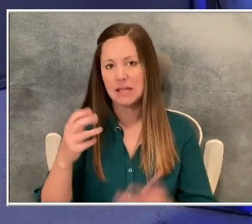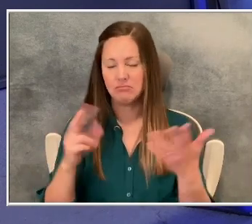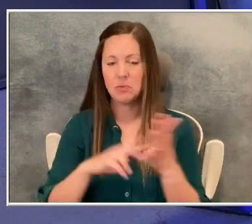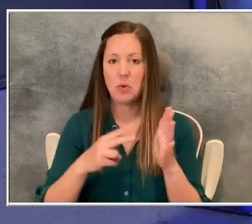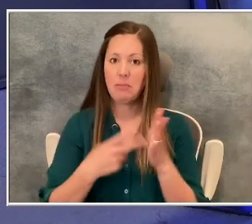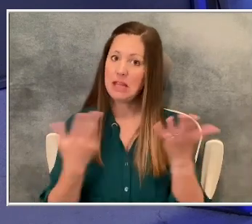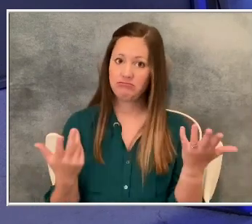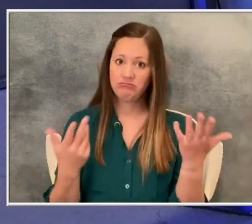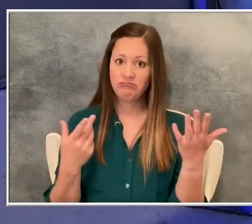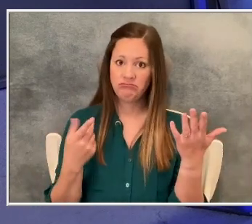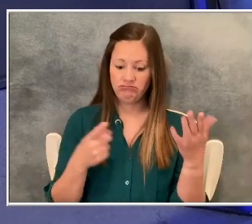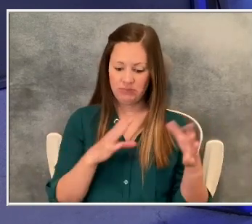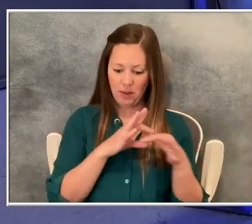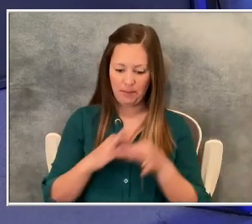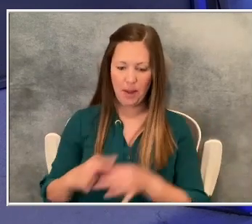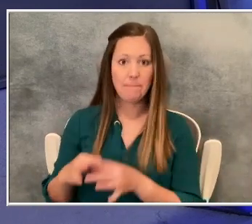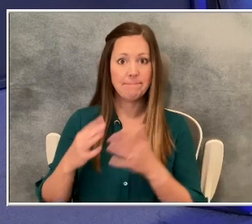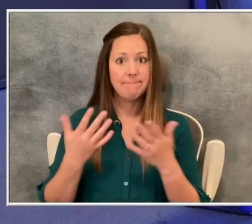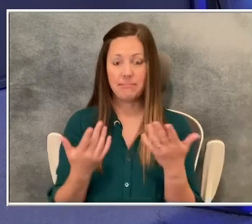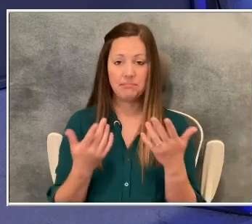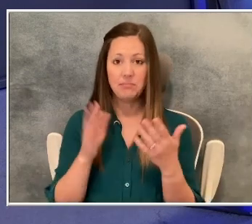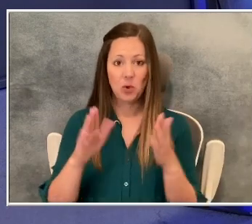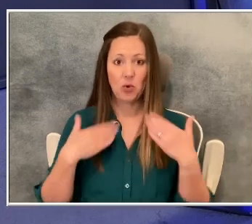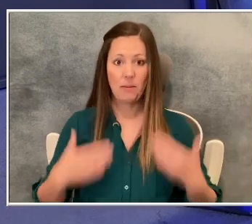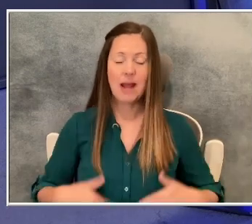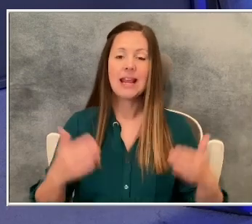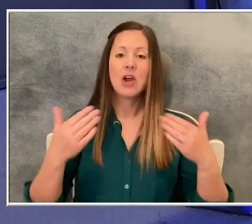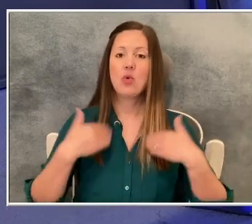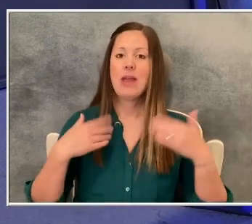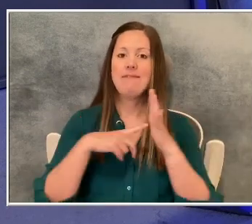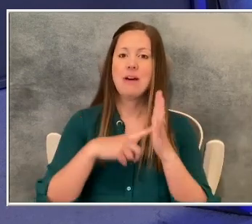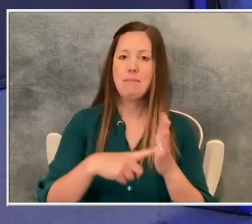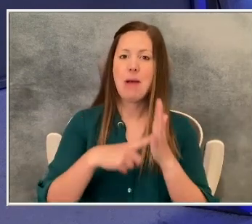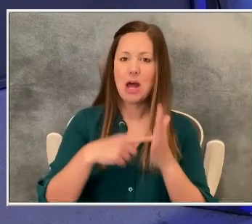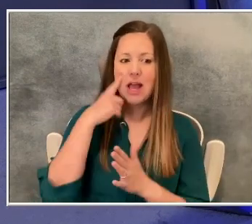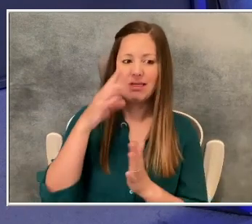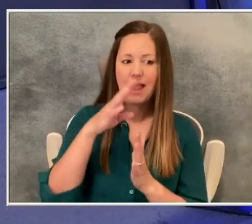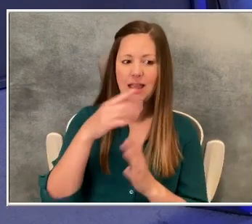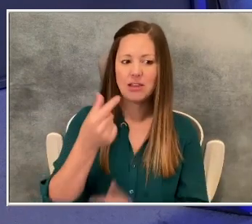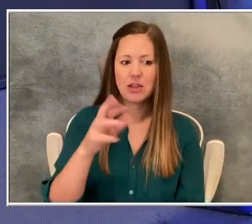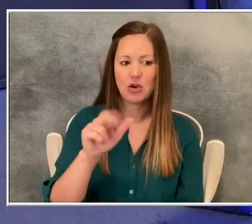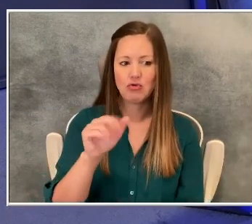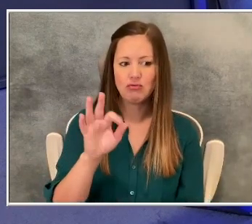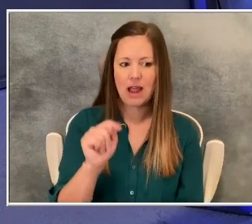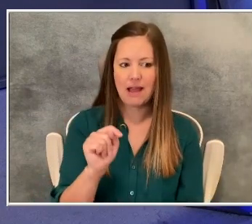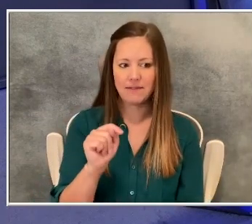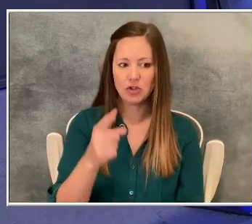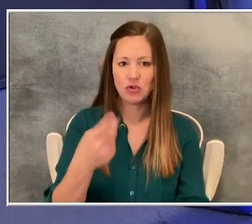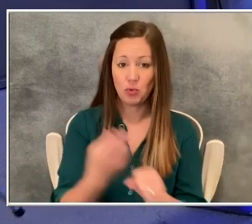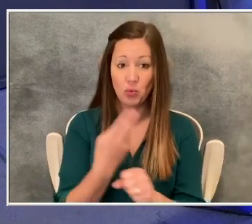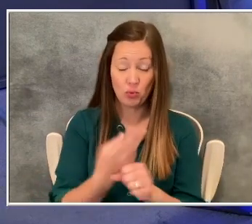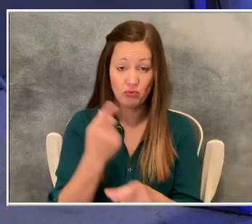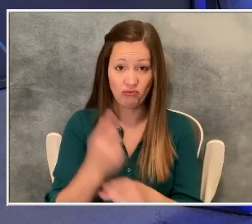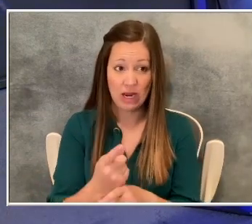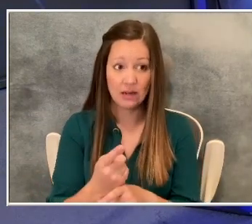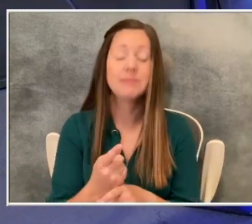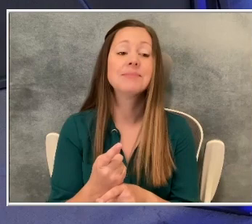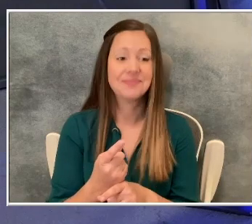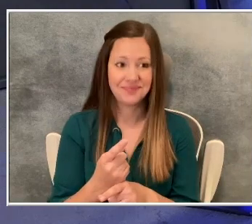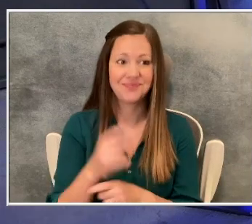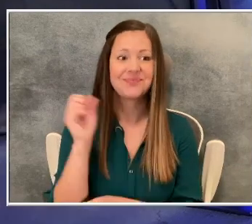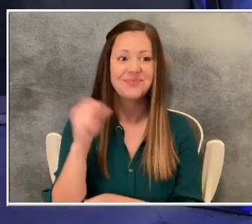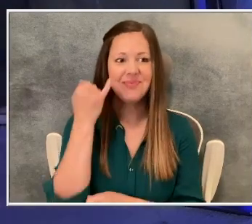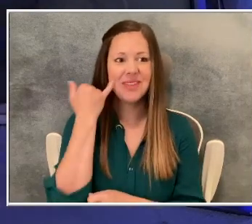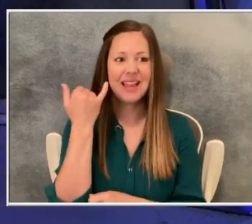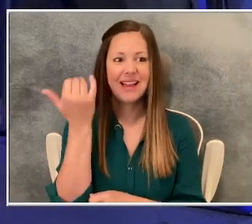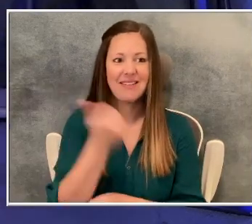another. You're going to describe that for us. We have a model, I think, of the graft that you actually use. Is that correct? Correct. And if anybody is a little squeamish